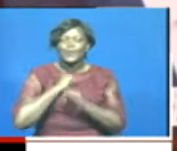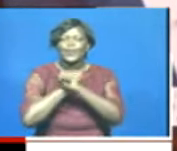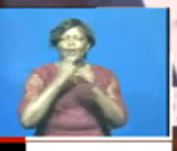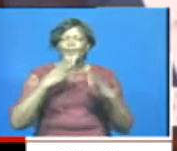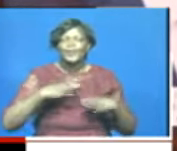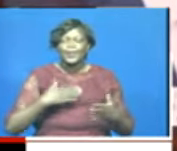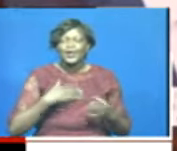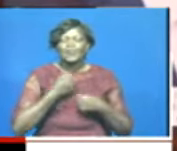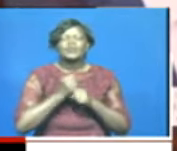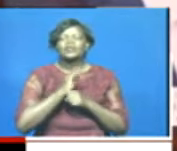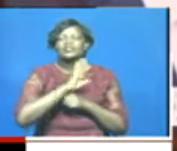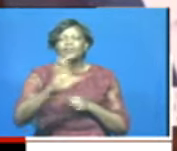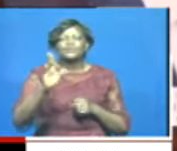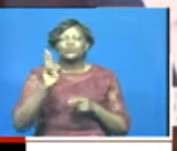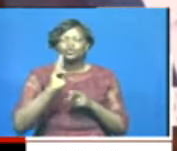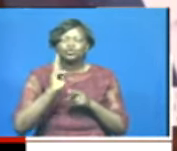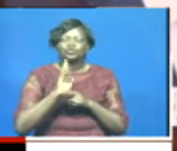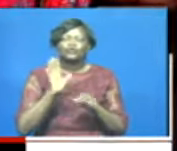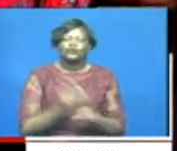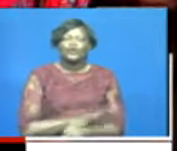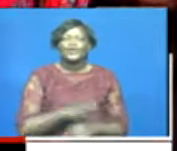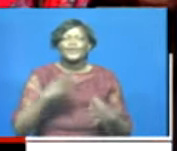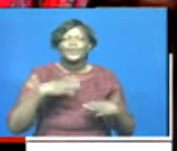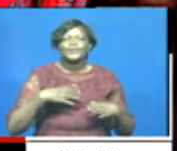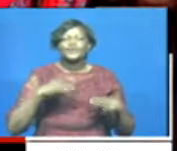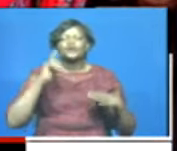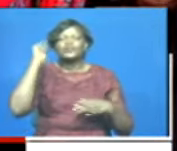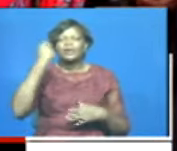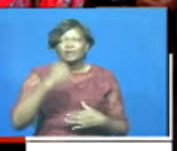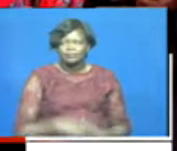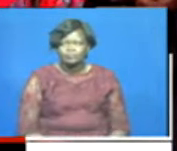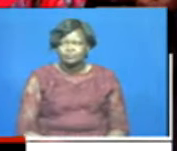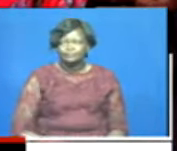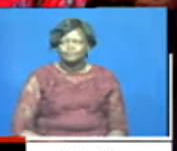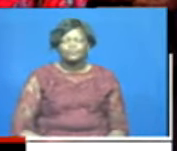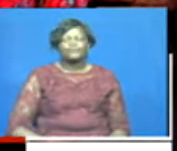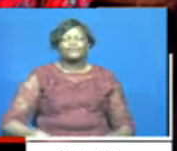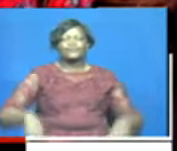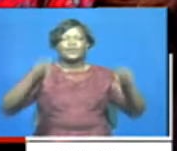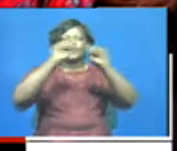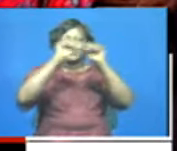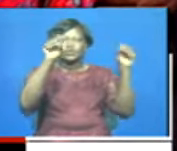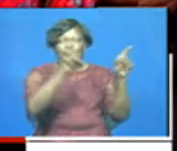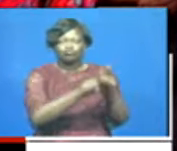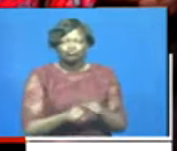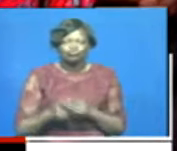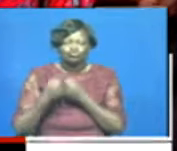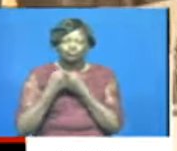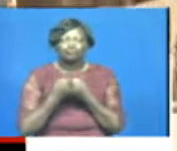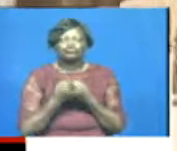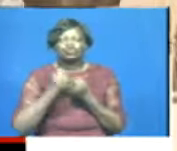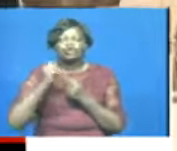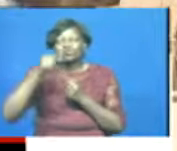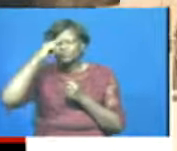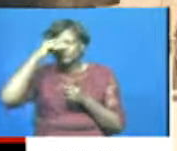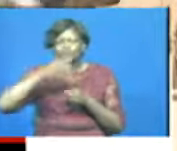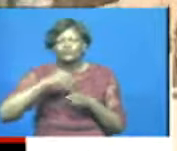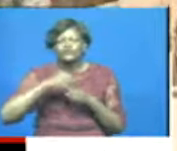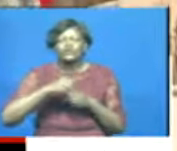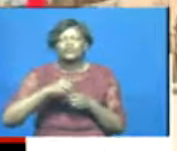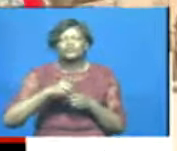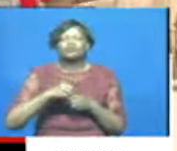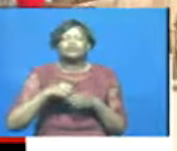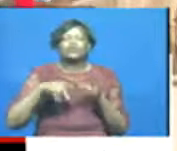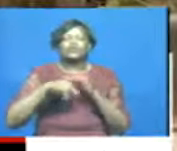them useful citizens of our republic. The head of state has also challenged county governments to invest in primary health